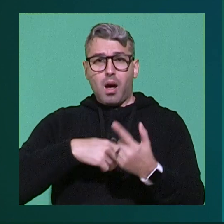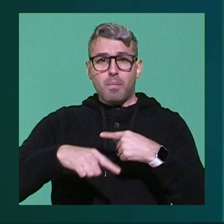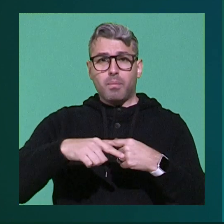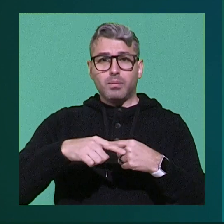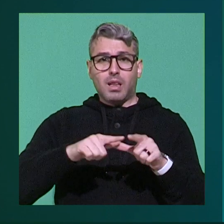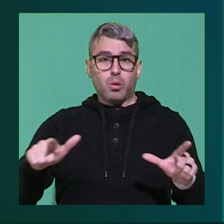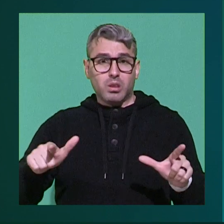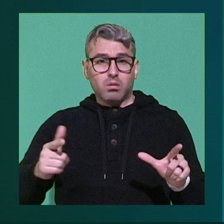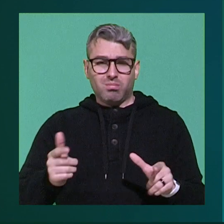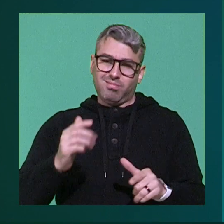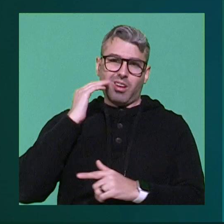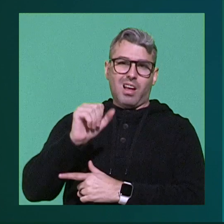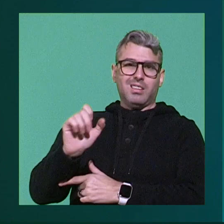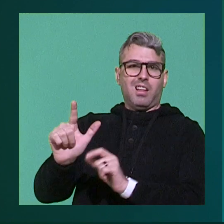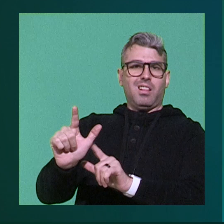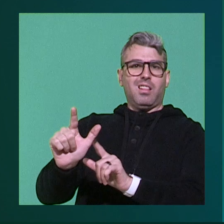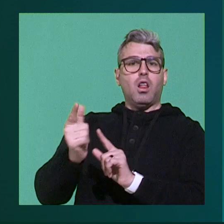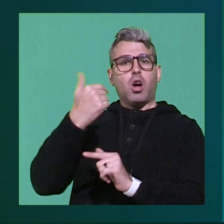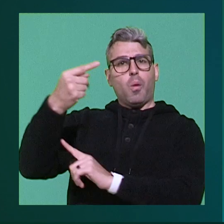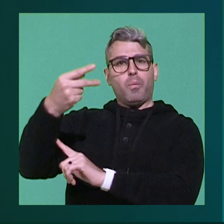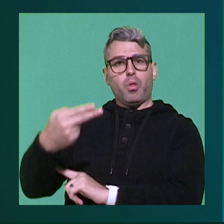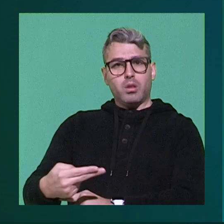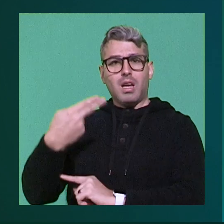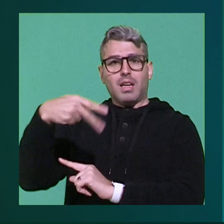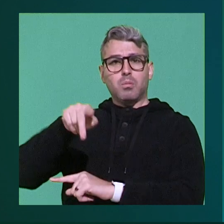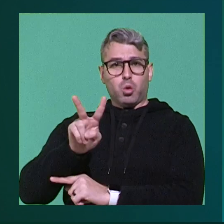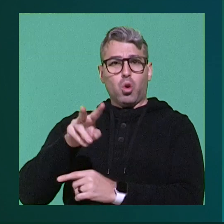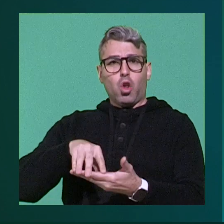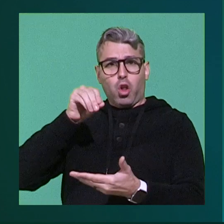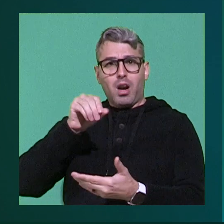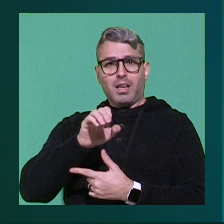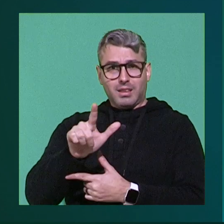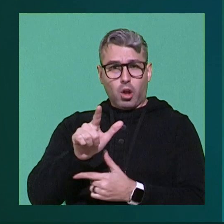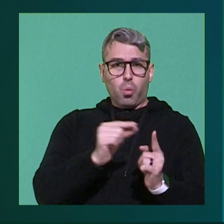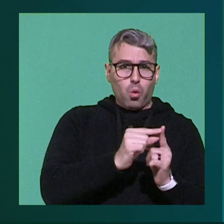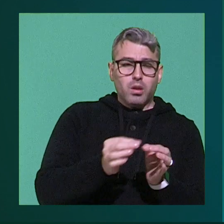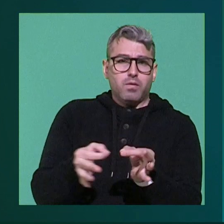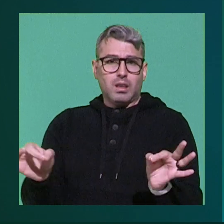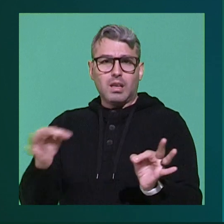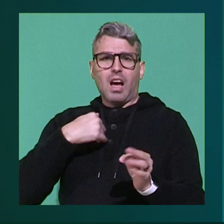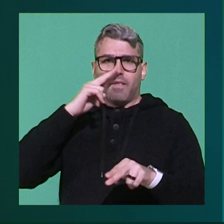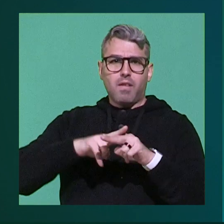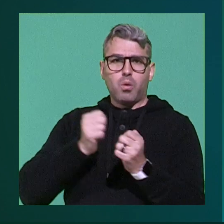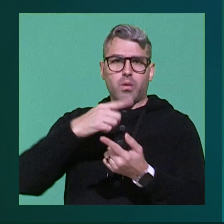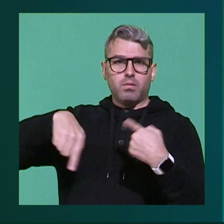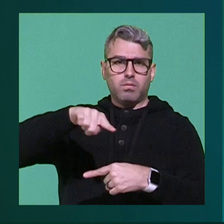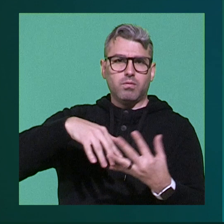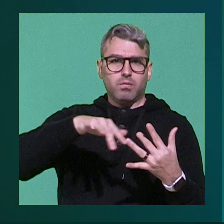as ASL. Come by every Thursday after school in HP2 to learn some ASL words and phrases and have fun with friends.